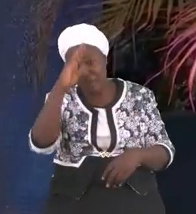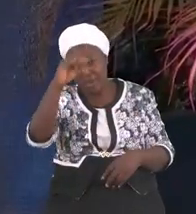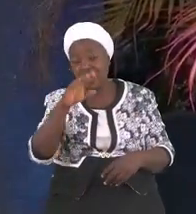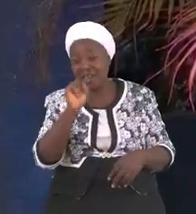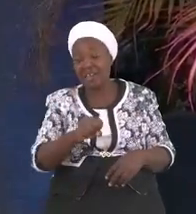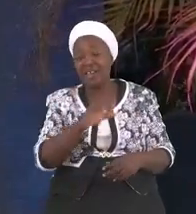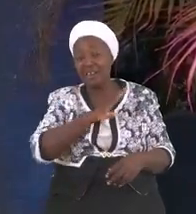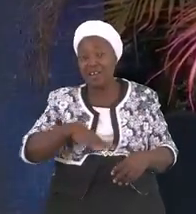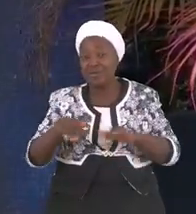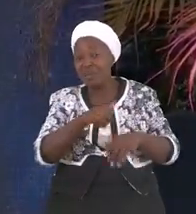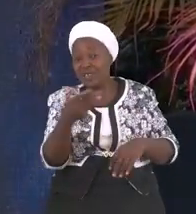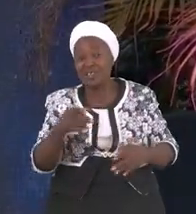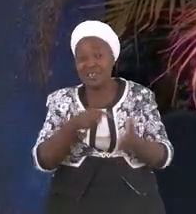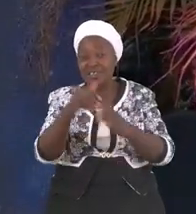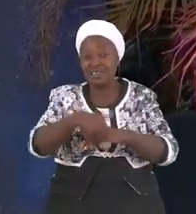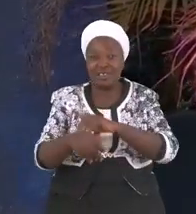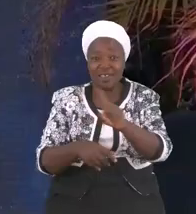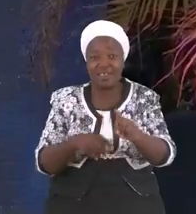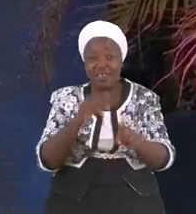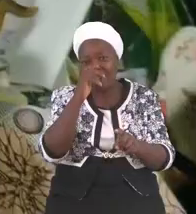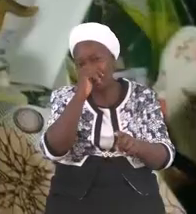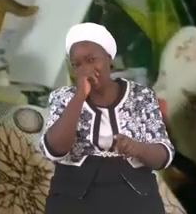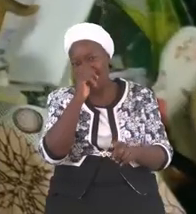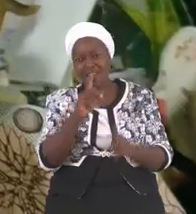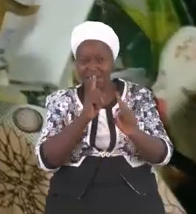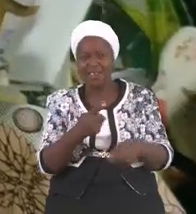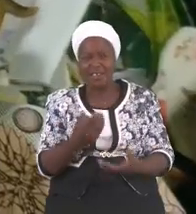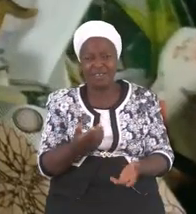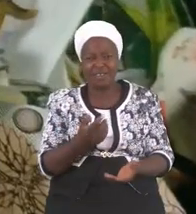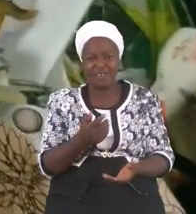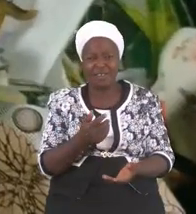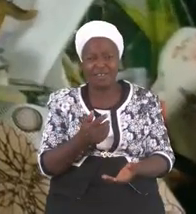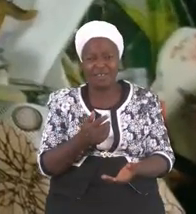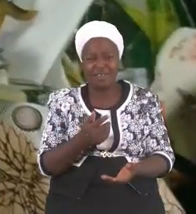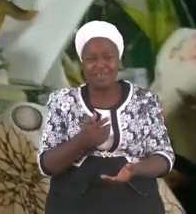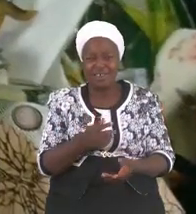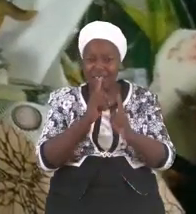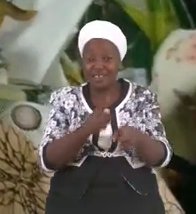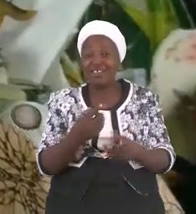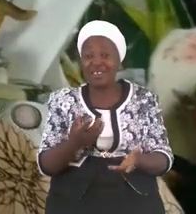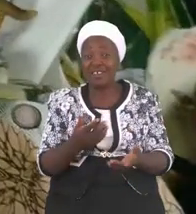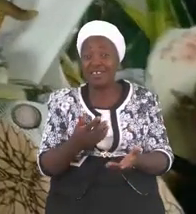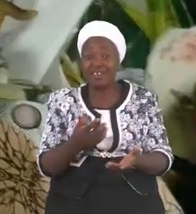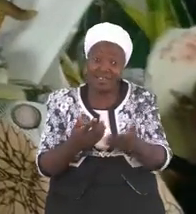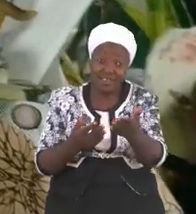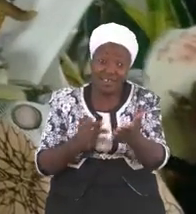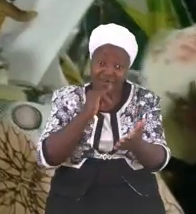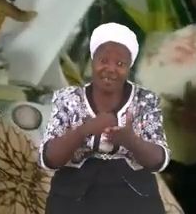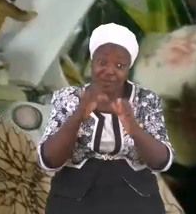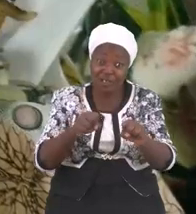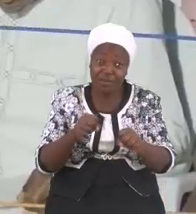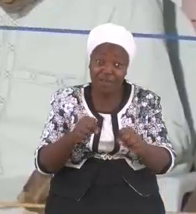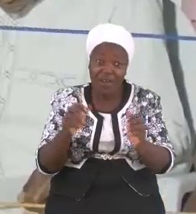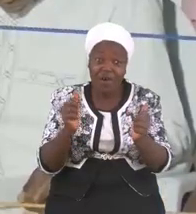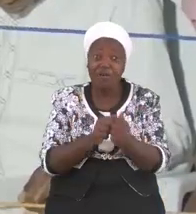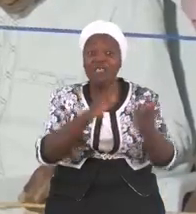do anything tonight? Tell me. Yes. With faith, tell me. Yes. With expectation, tell